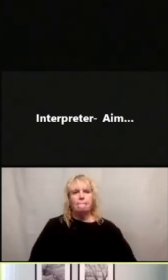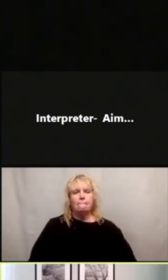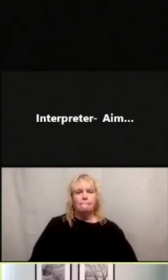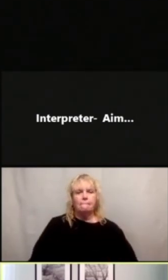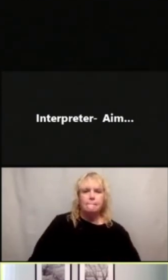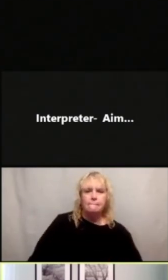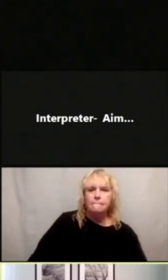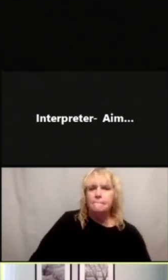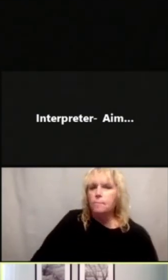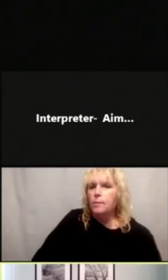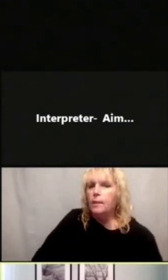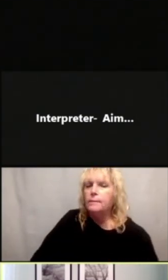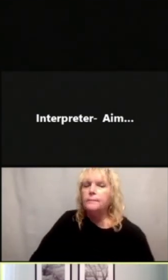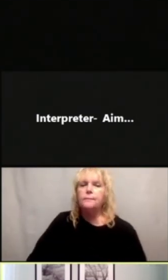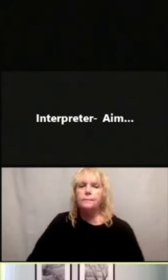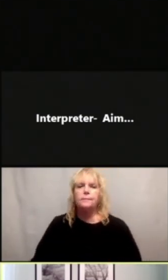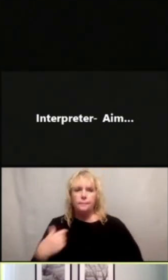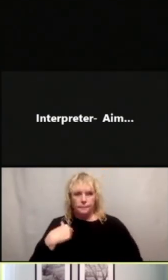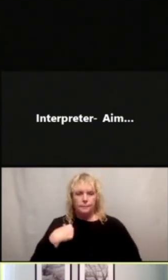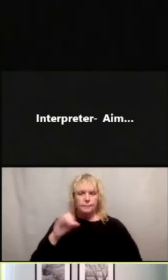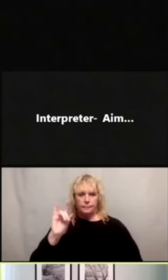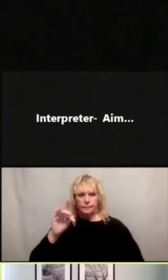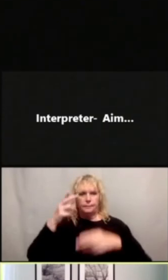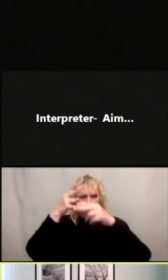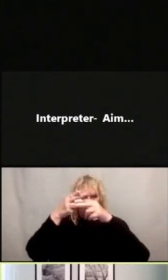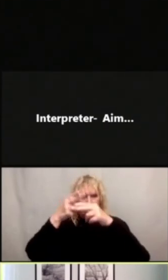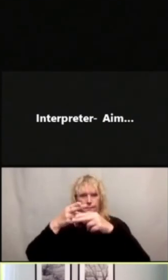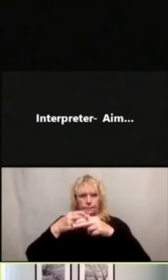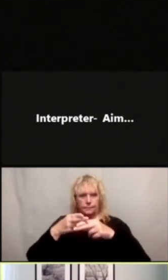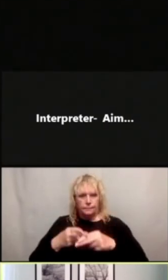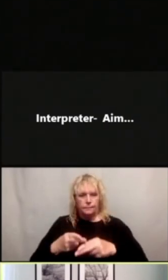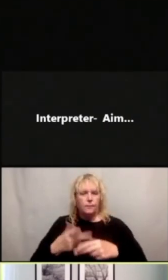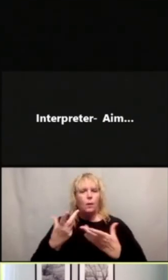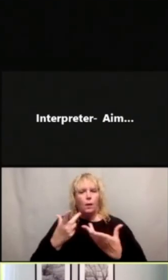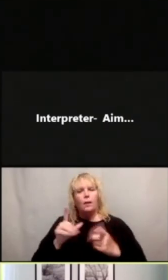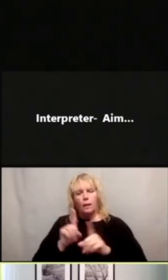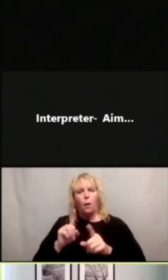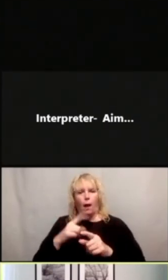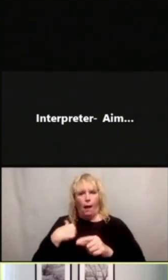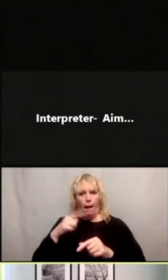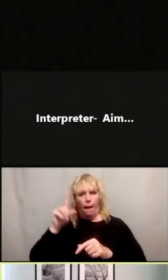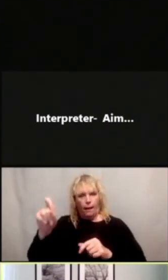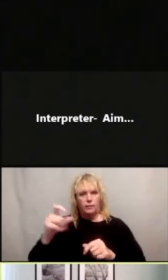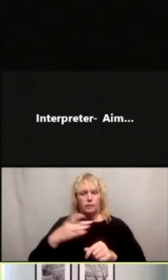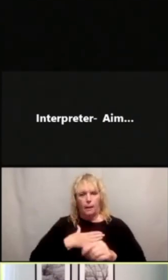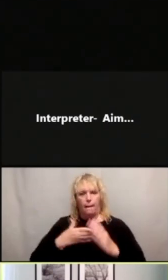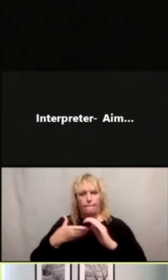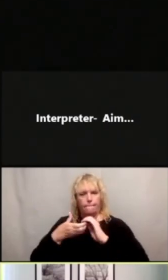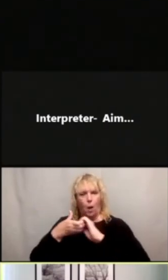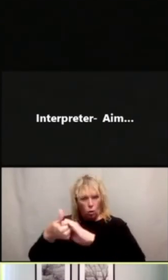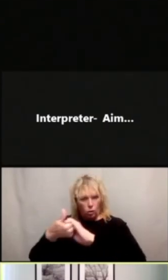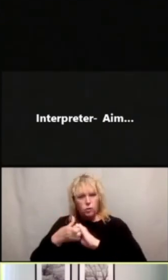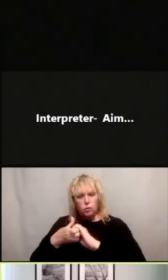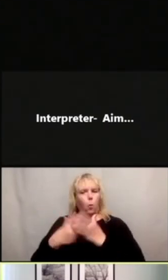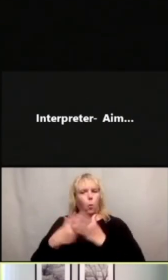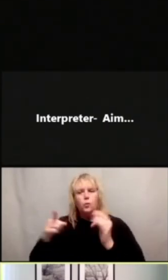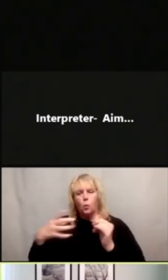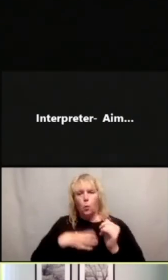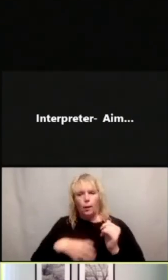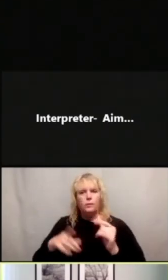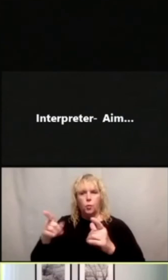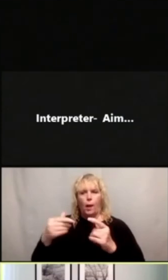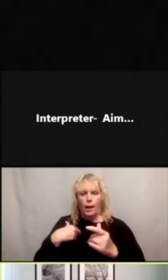So I kind of mentioned a few things as we've gone along in terms of when I asked our partners, what do you wish you had help with?